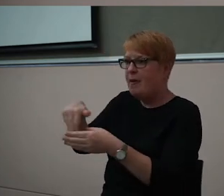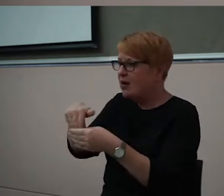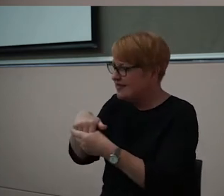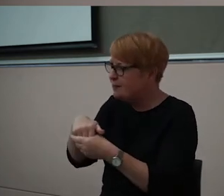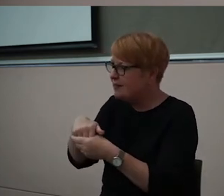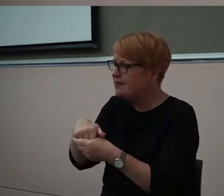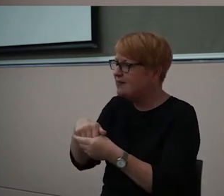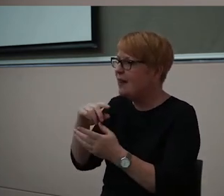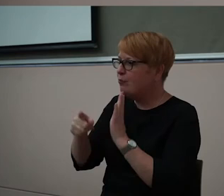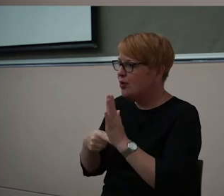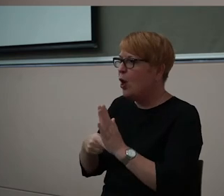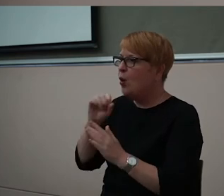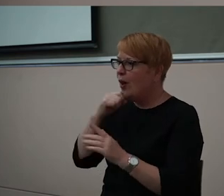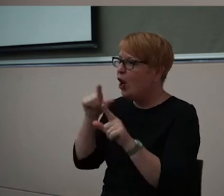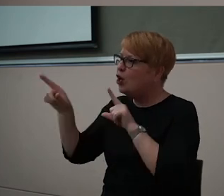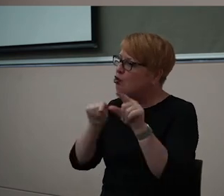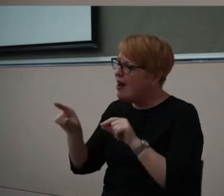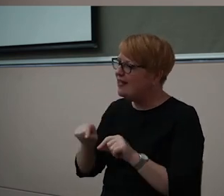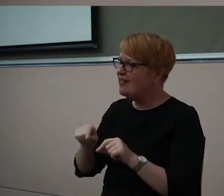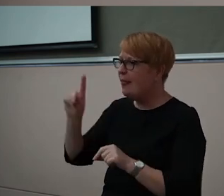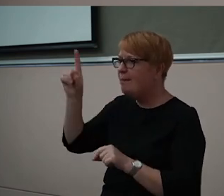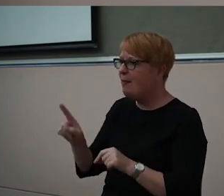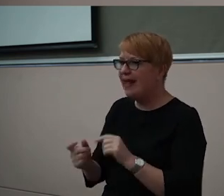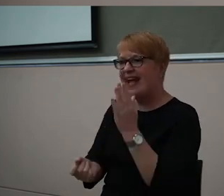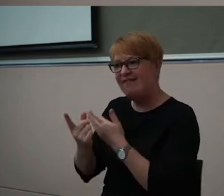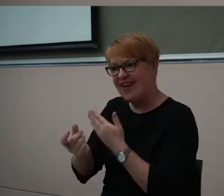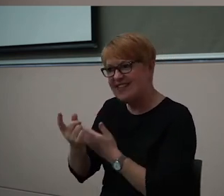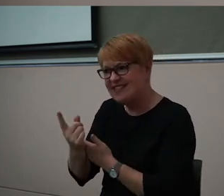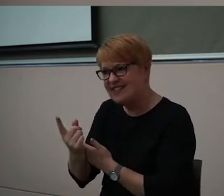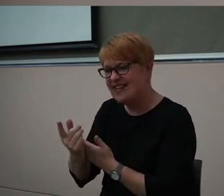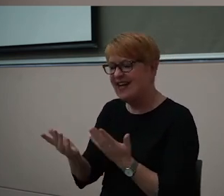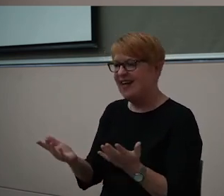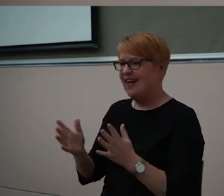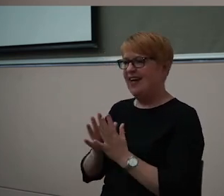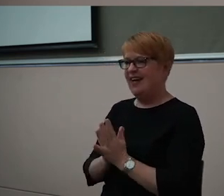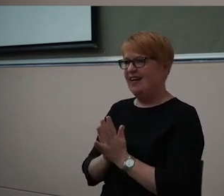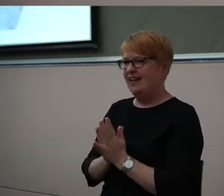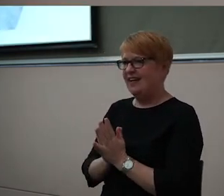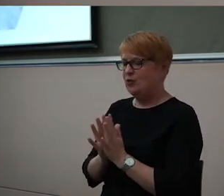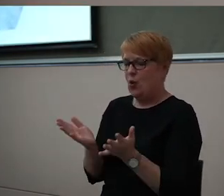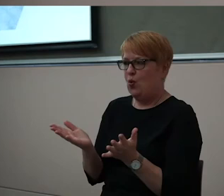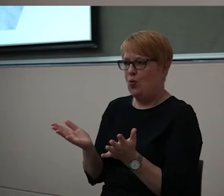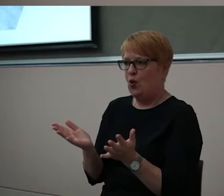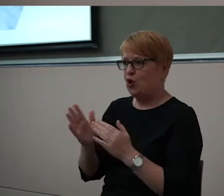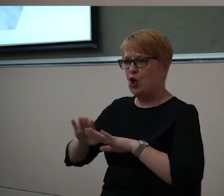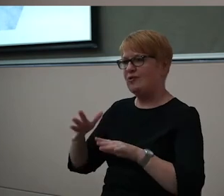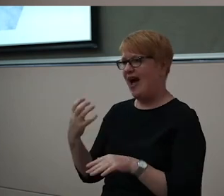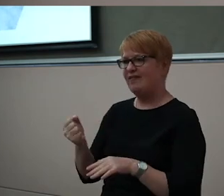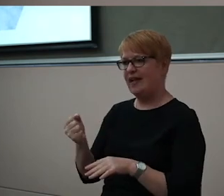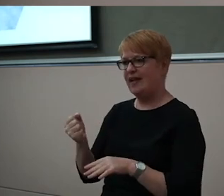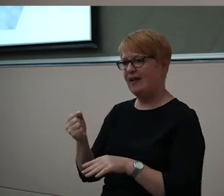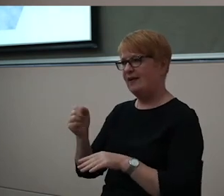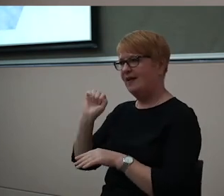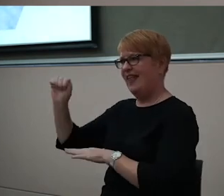the group in the Children's Centre in Serpentine. These have been like three slow, long,